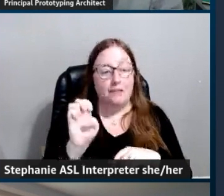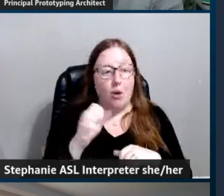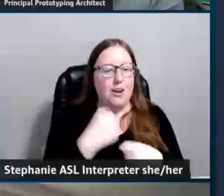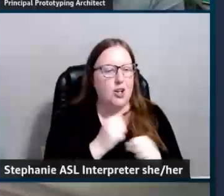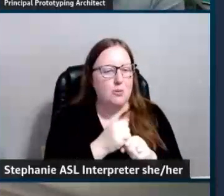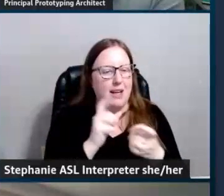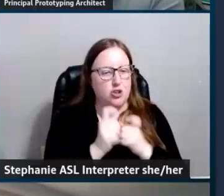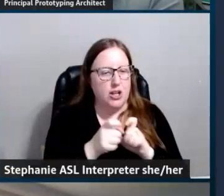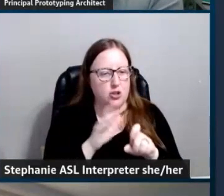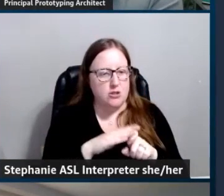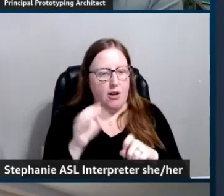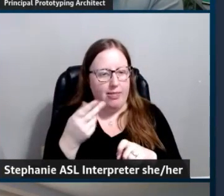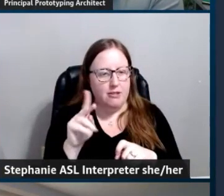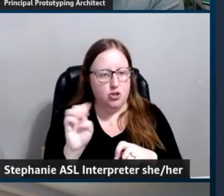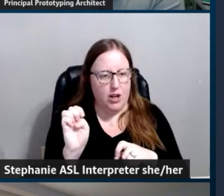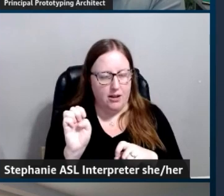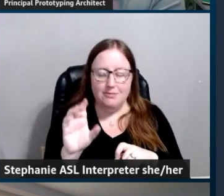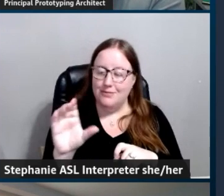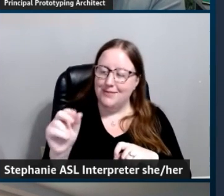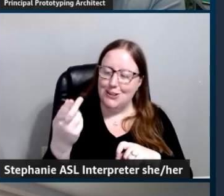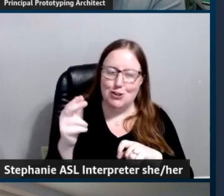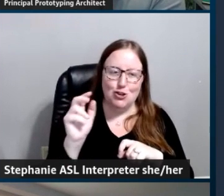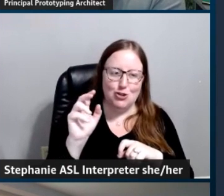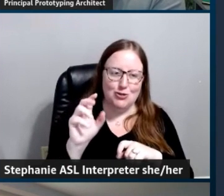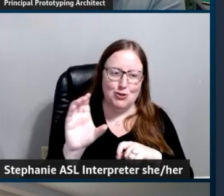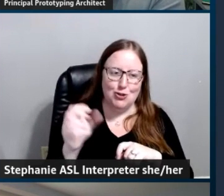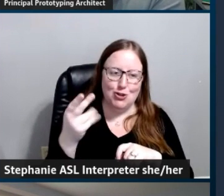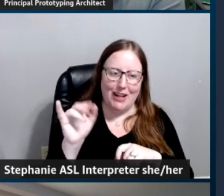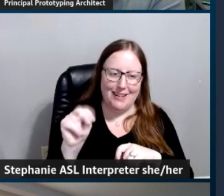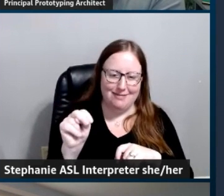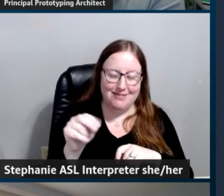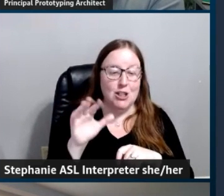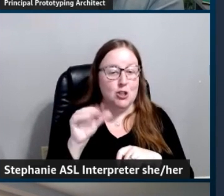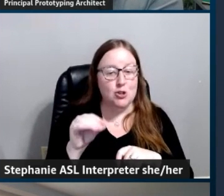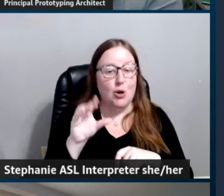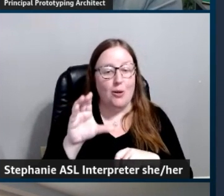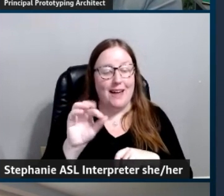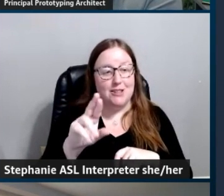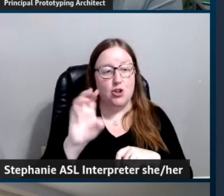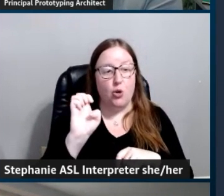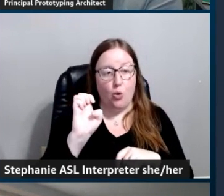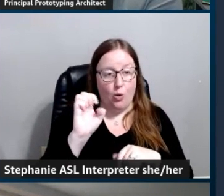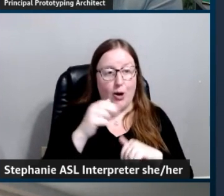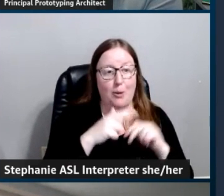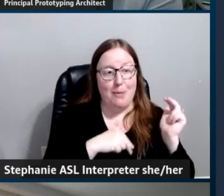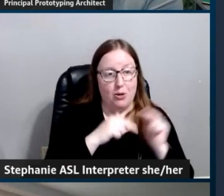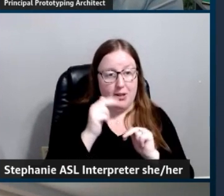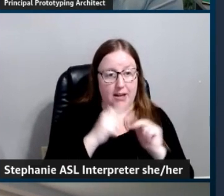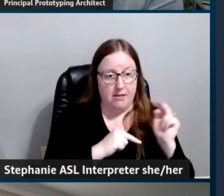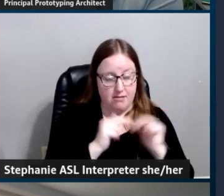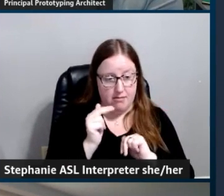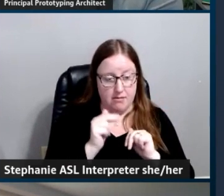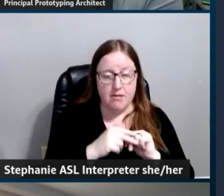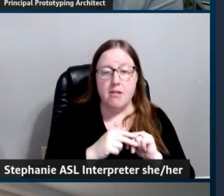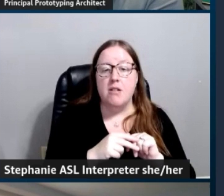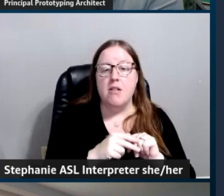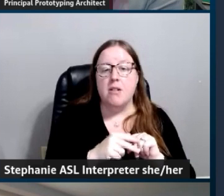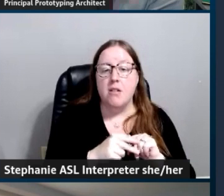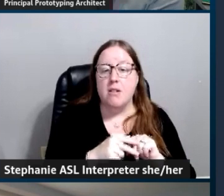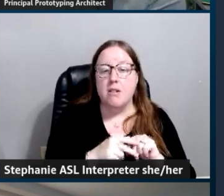So this is the core building block where